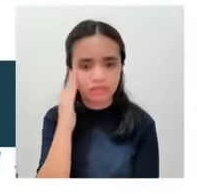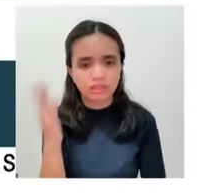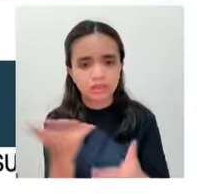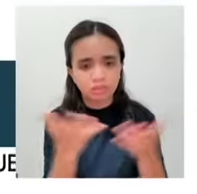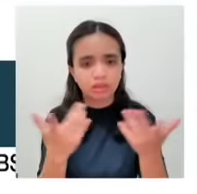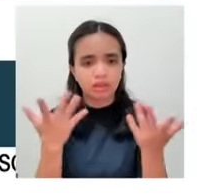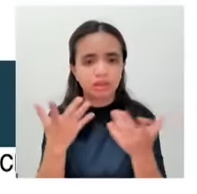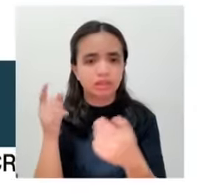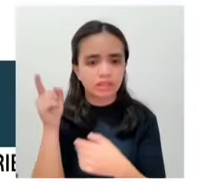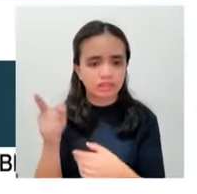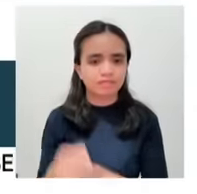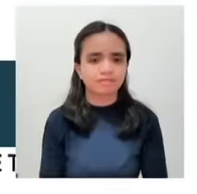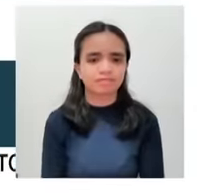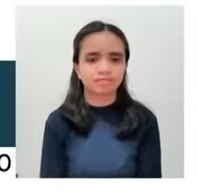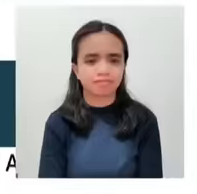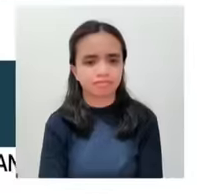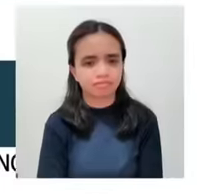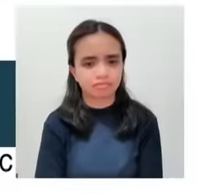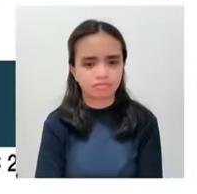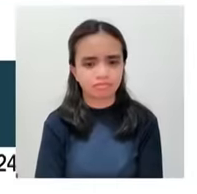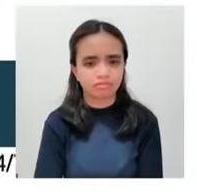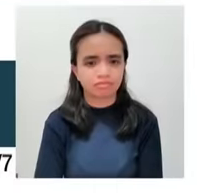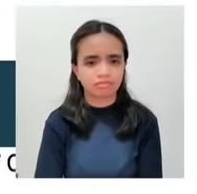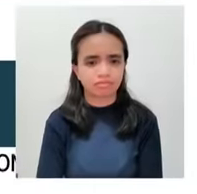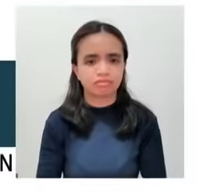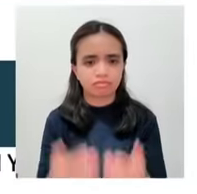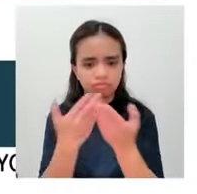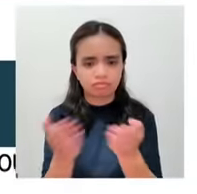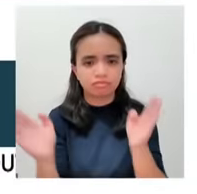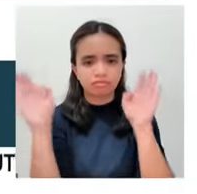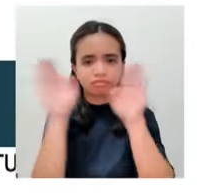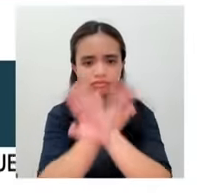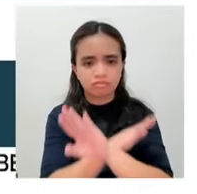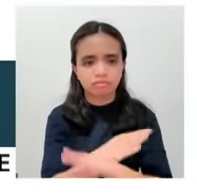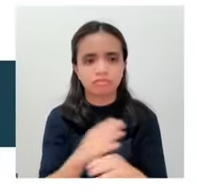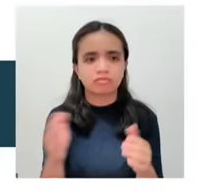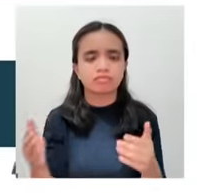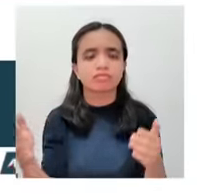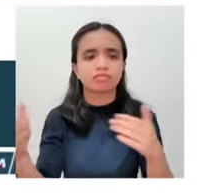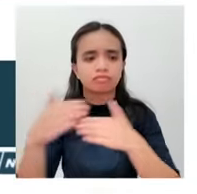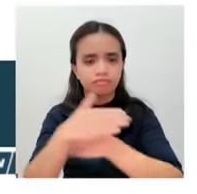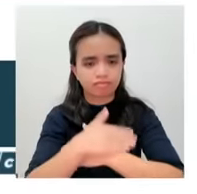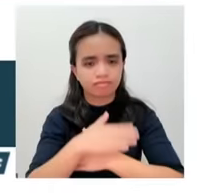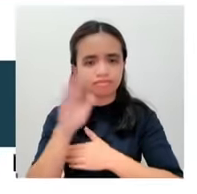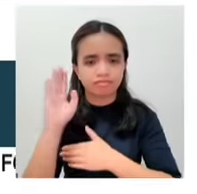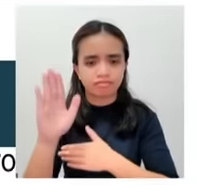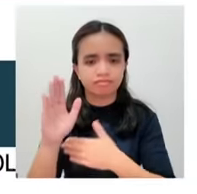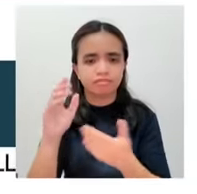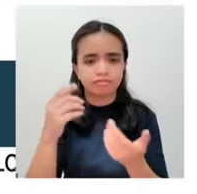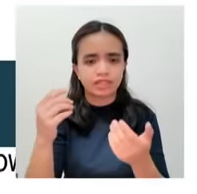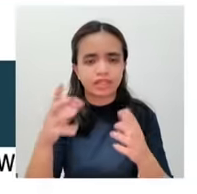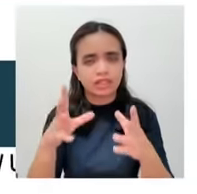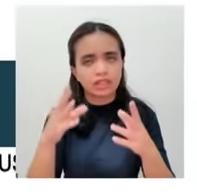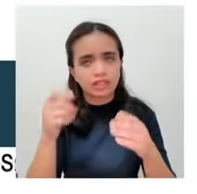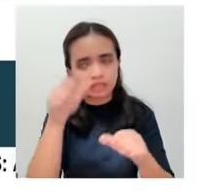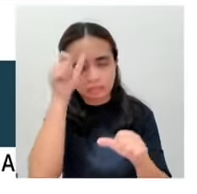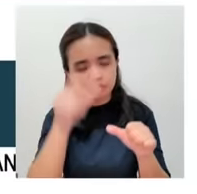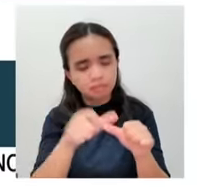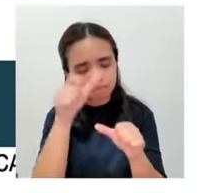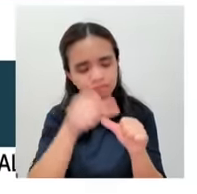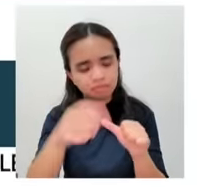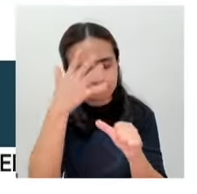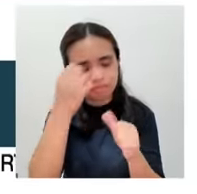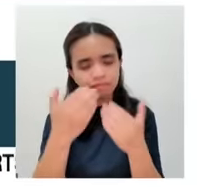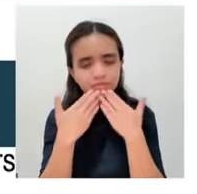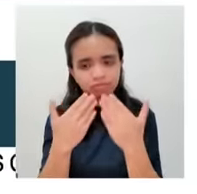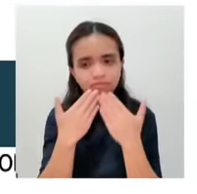ka. Nasa langit ka. Yakap namin ang iyong mga alaala, at salamat sa pagiging